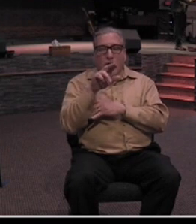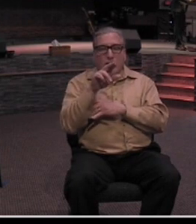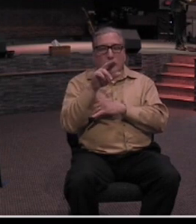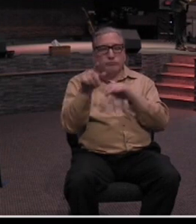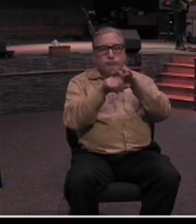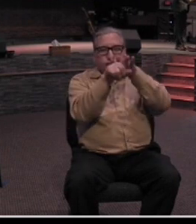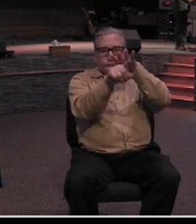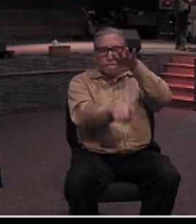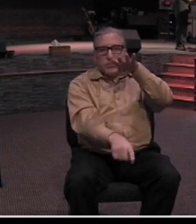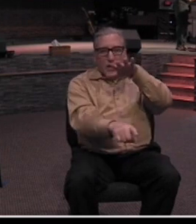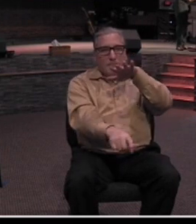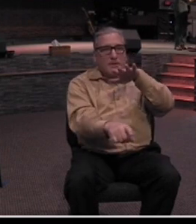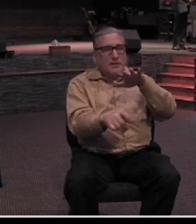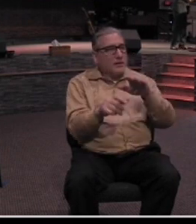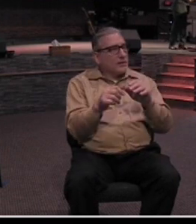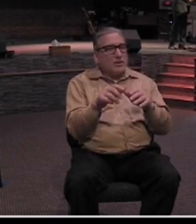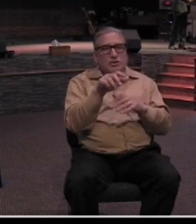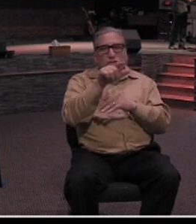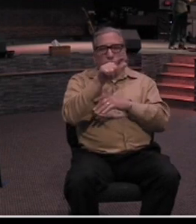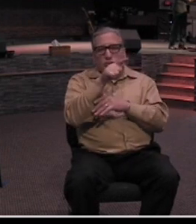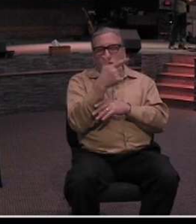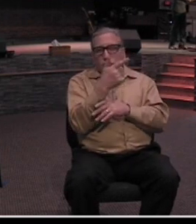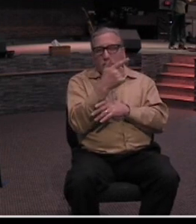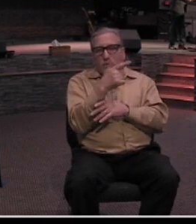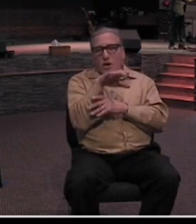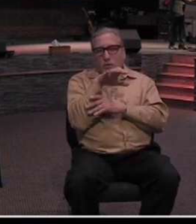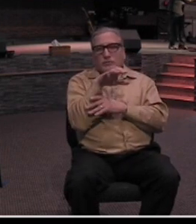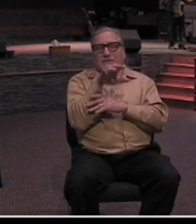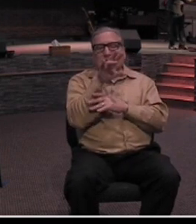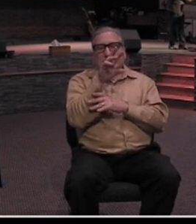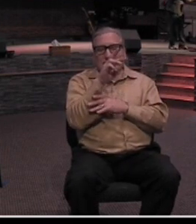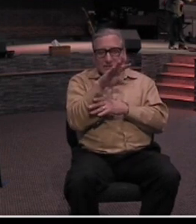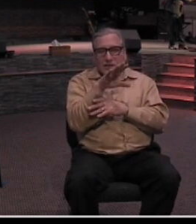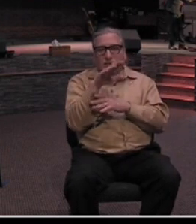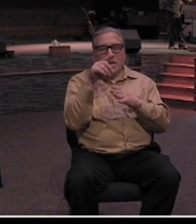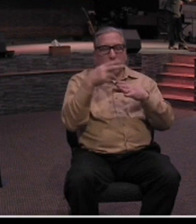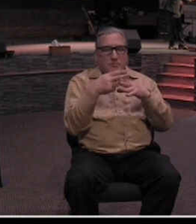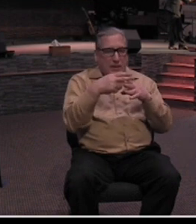weighing in at 21,600 pounds, 9,840